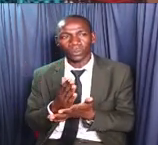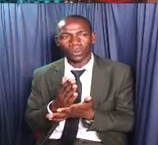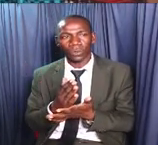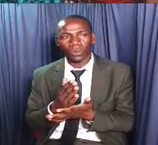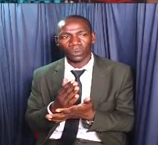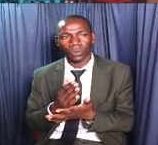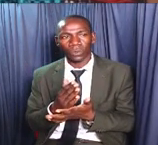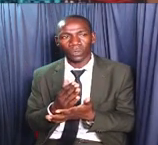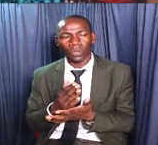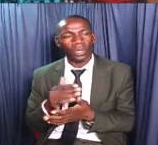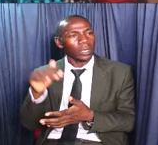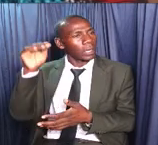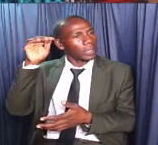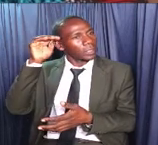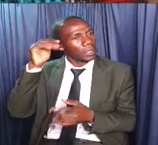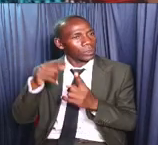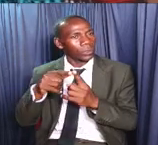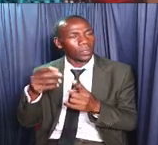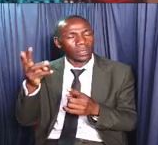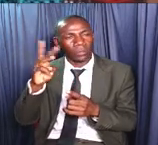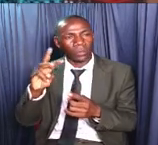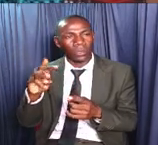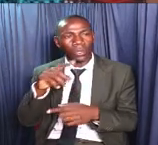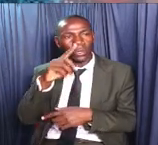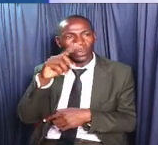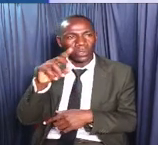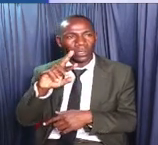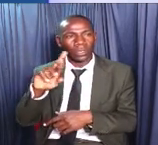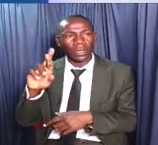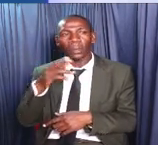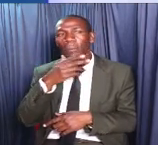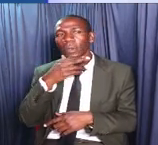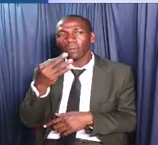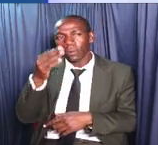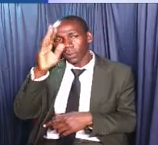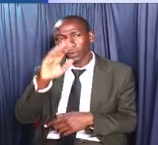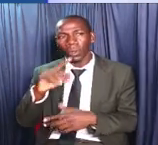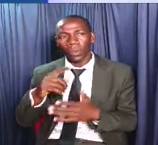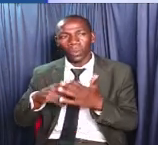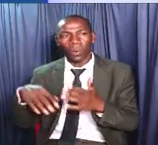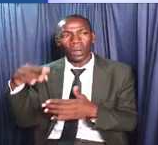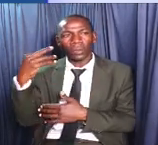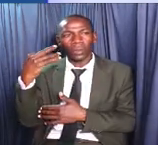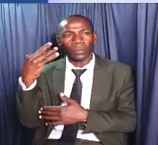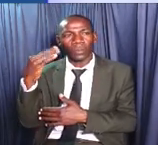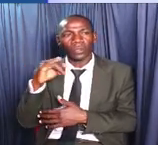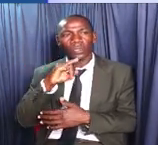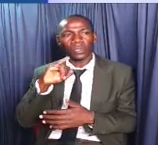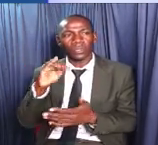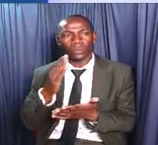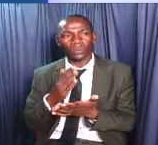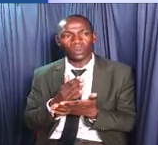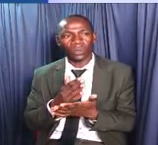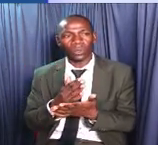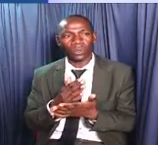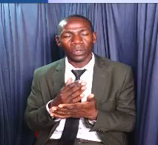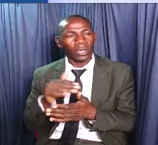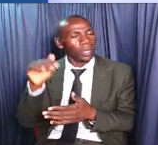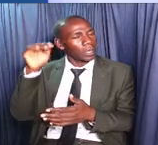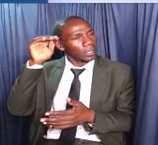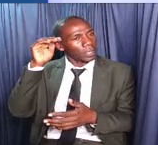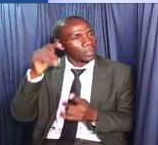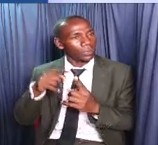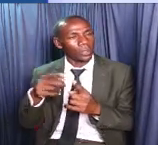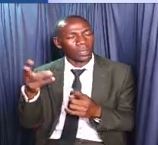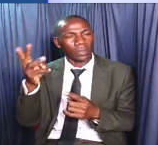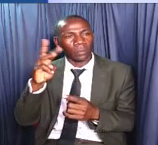say. Wasikilizeni. Listen unto them. Hawa ni watu wa Mungu. These are the men of God. Wanenayo ni ya kuokoa. What they are speaking is meant to say. Wasikilizeni.